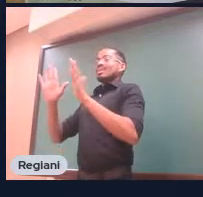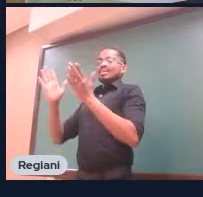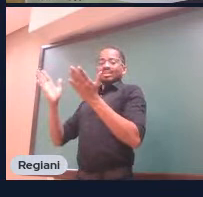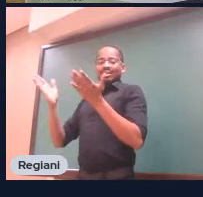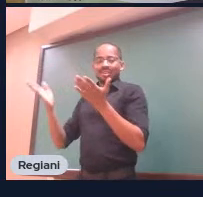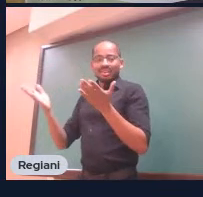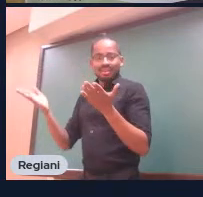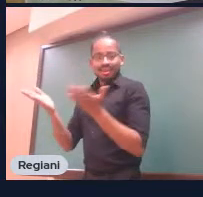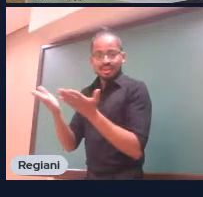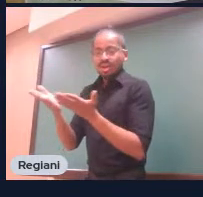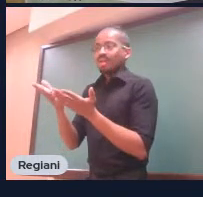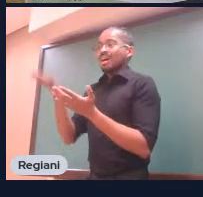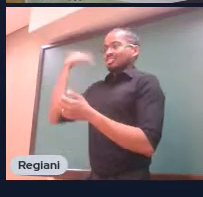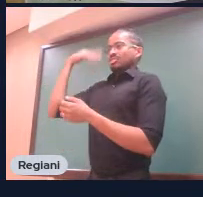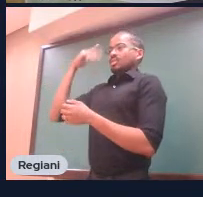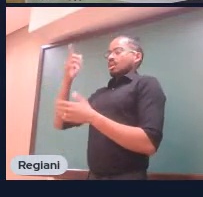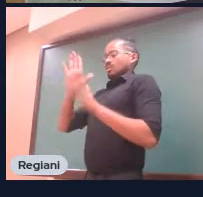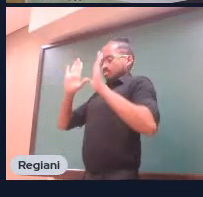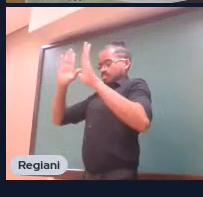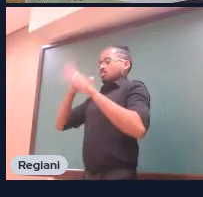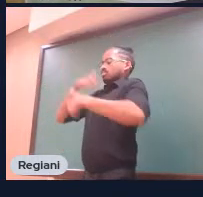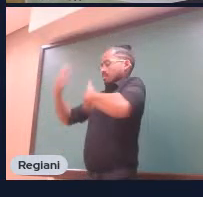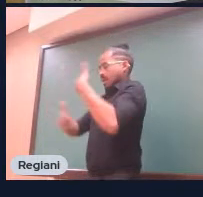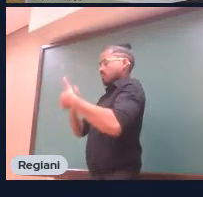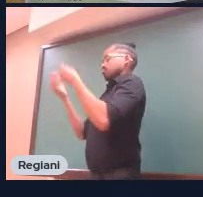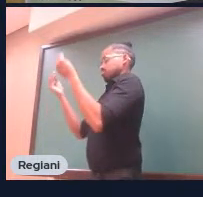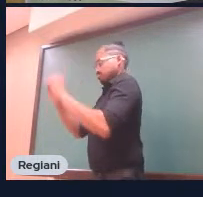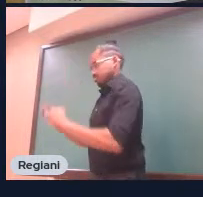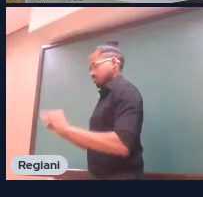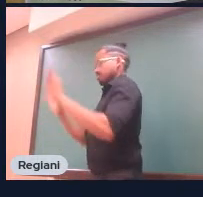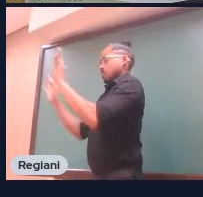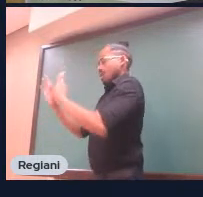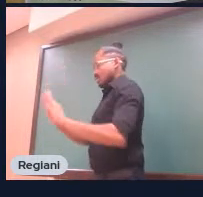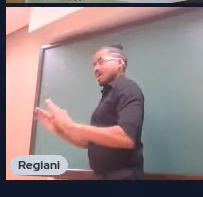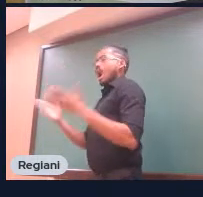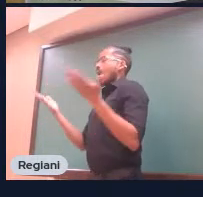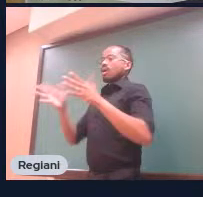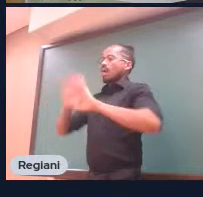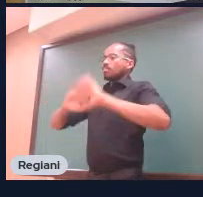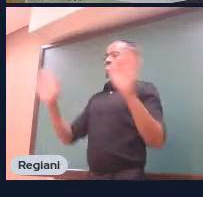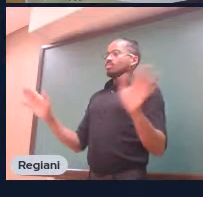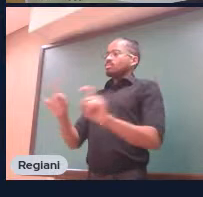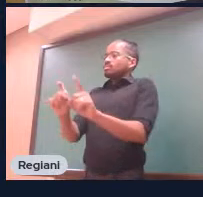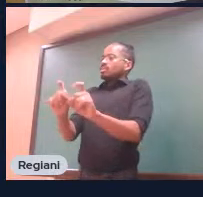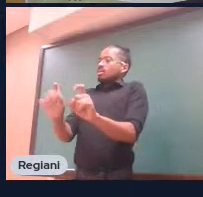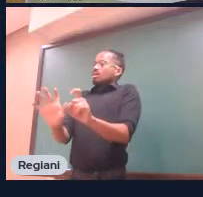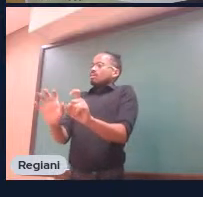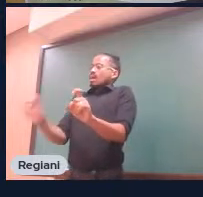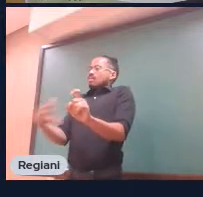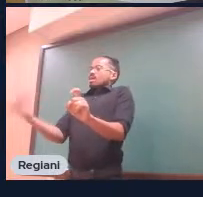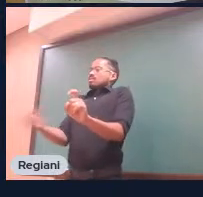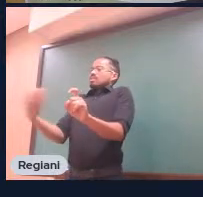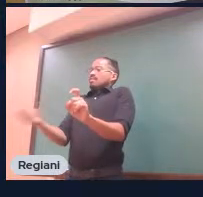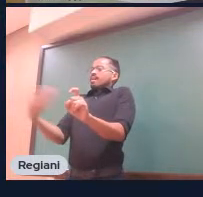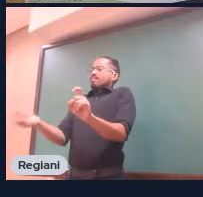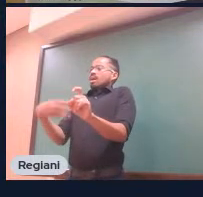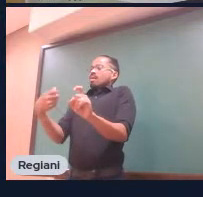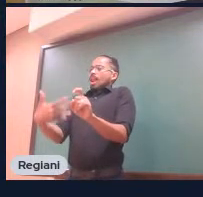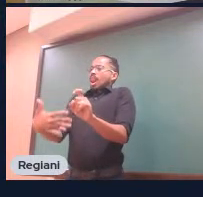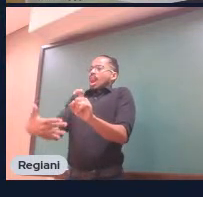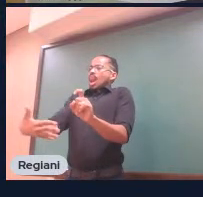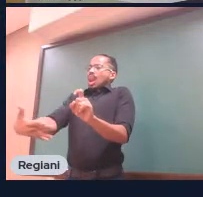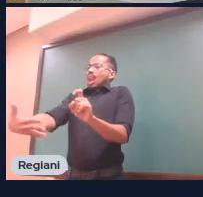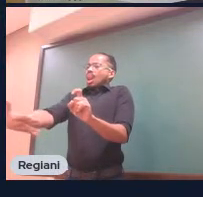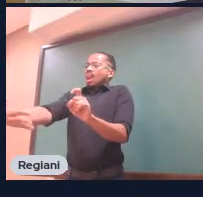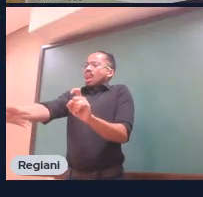one-stop service. No need for exotic scripts anymore. Plain language, and finally, unfortunately, the